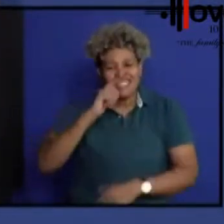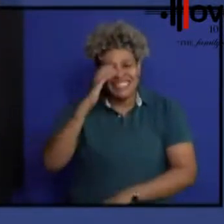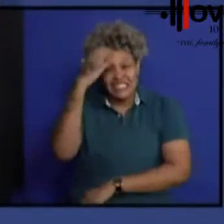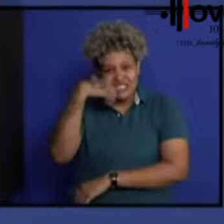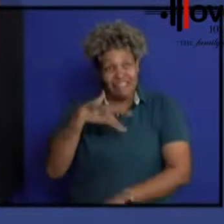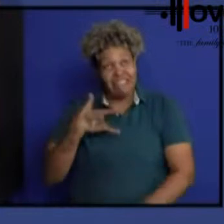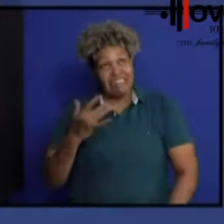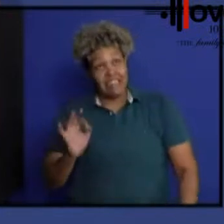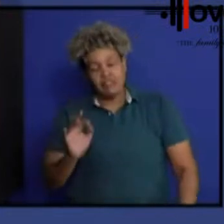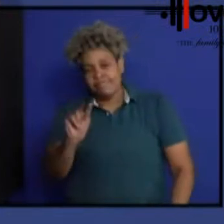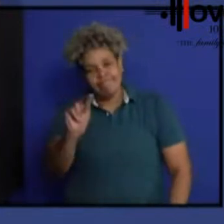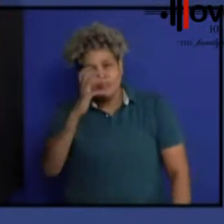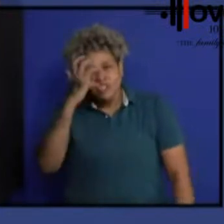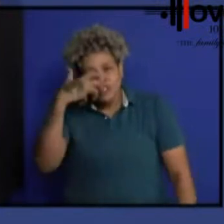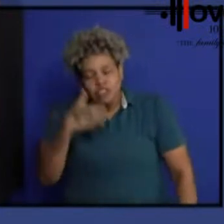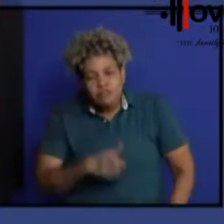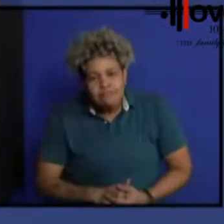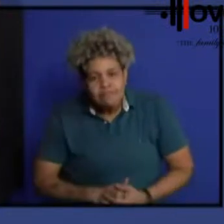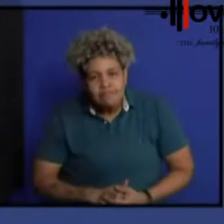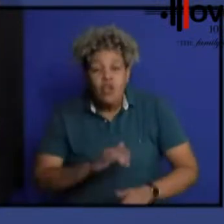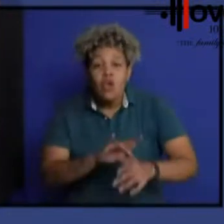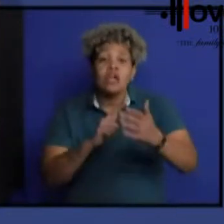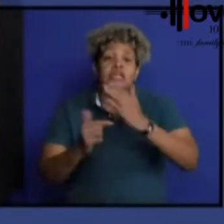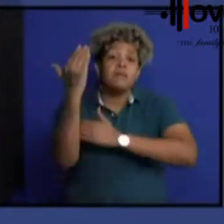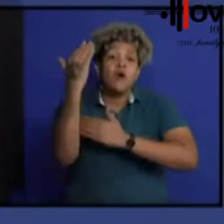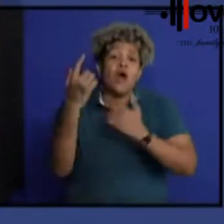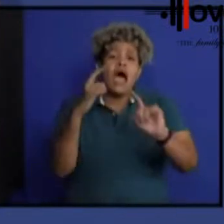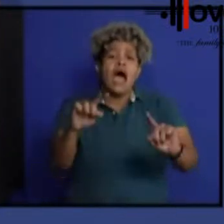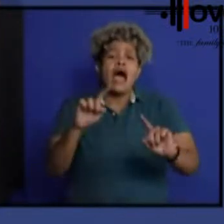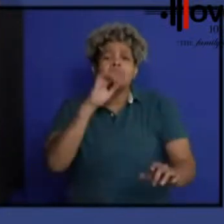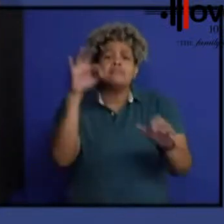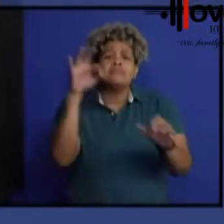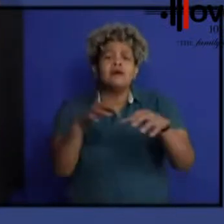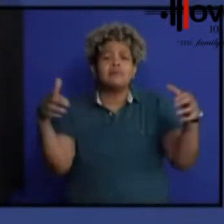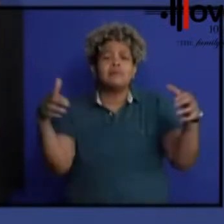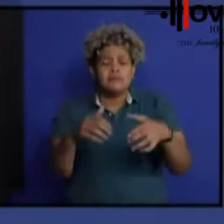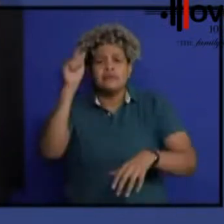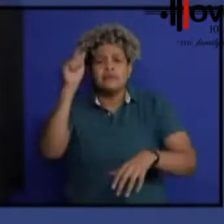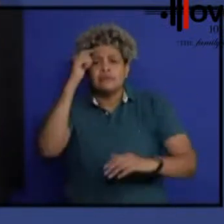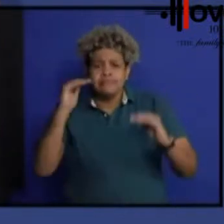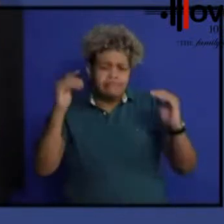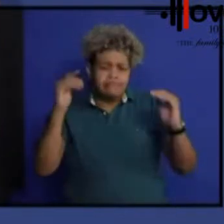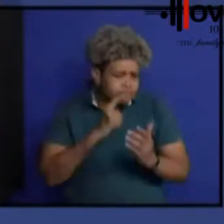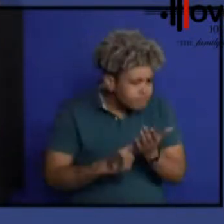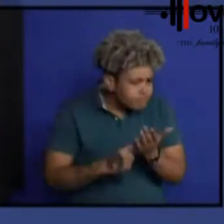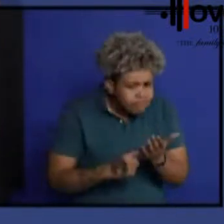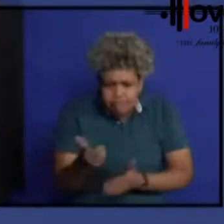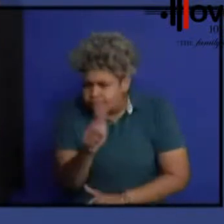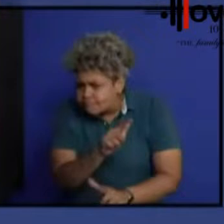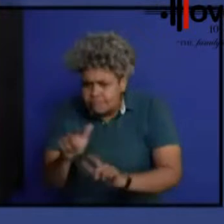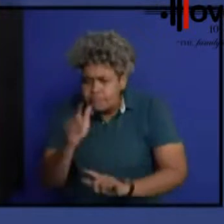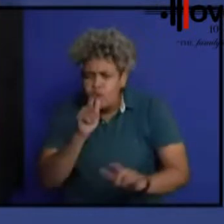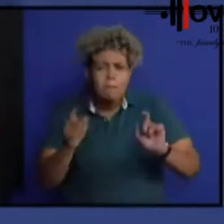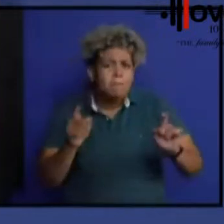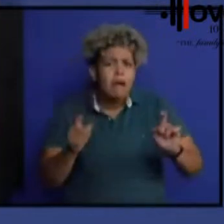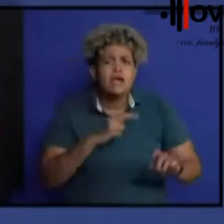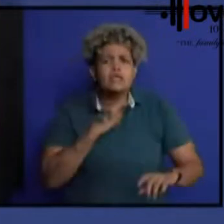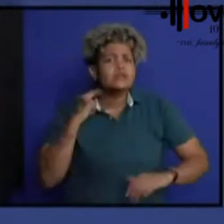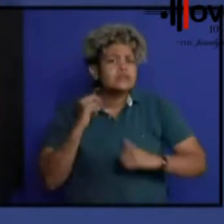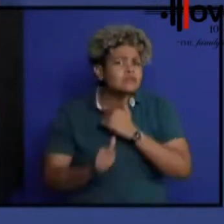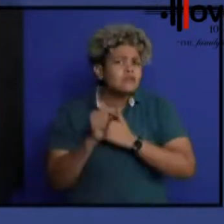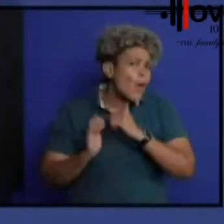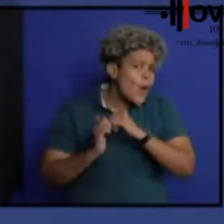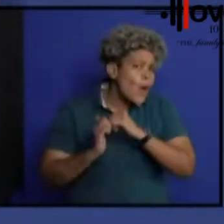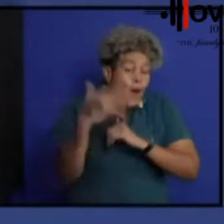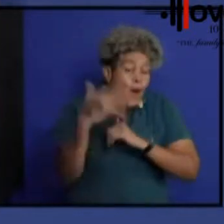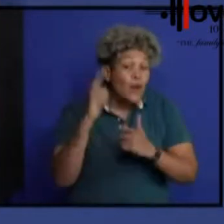seriously. Early this morning, the Cabinet reviewed our plans to manage the threat of the hurricane,